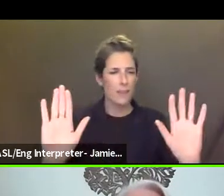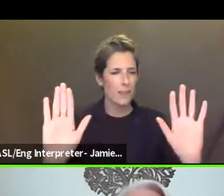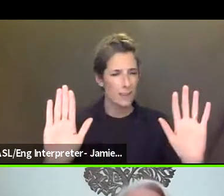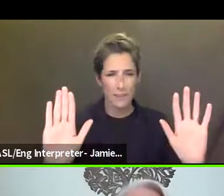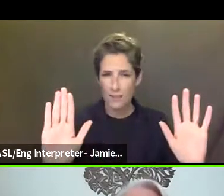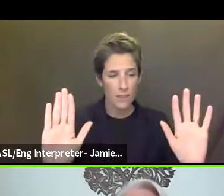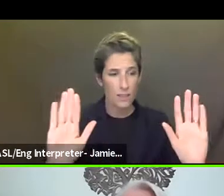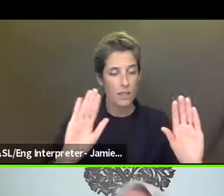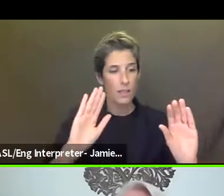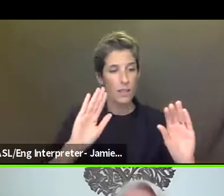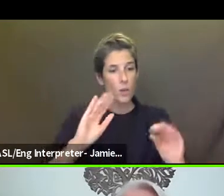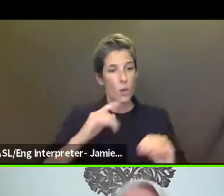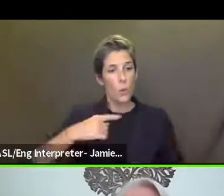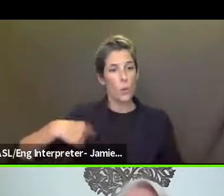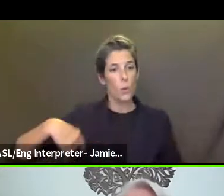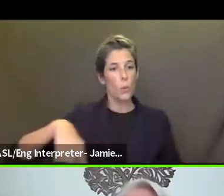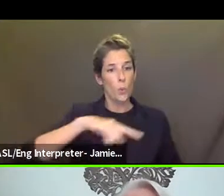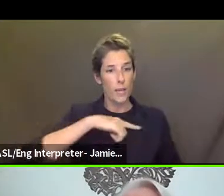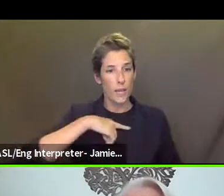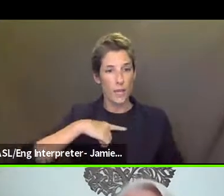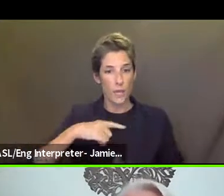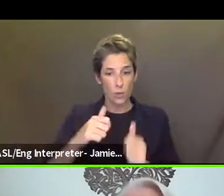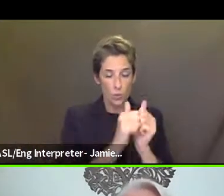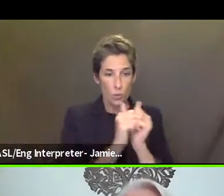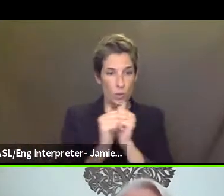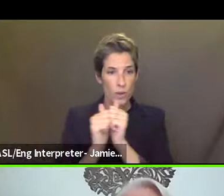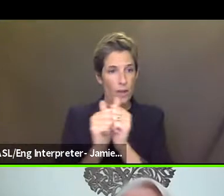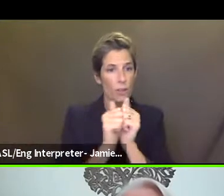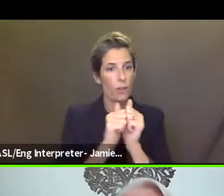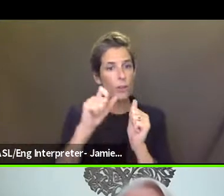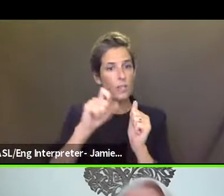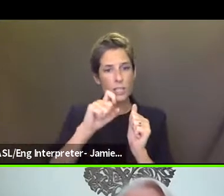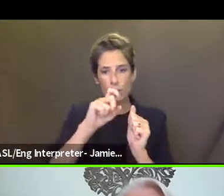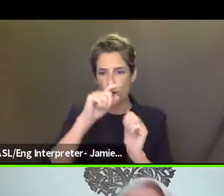what we're doing is together exploring